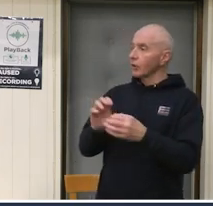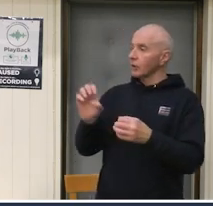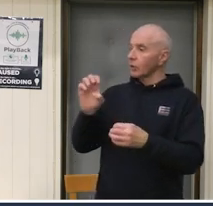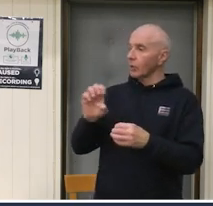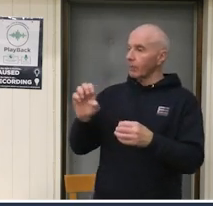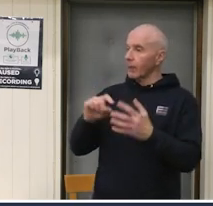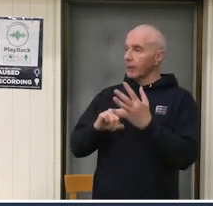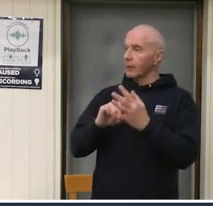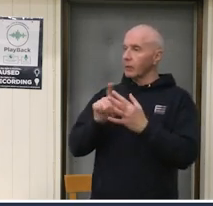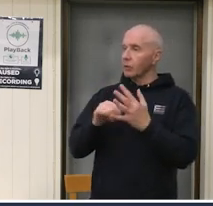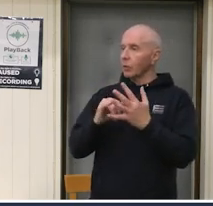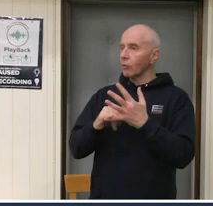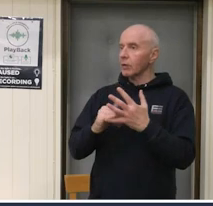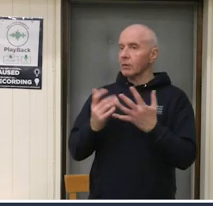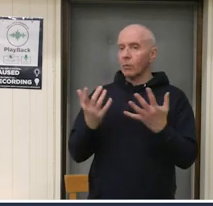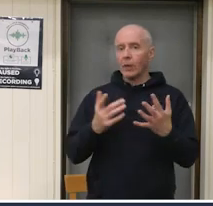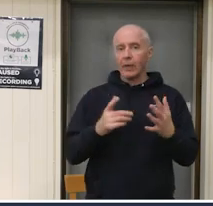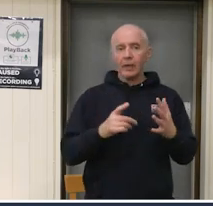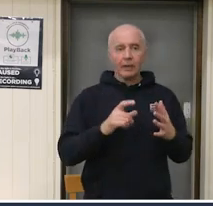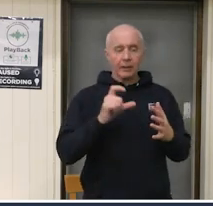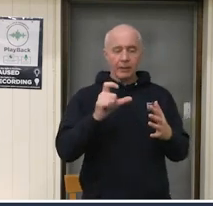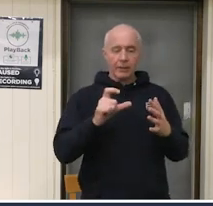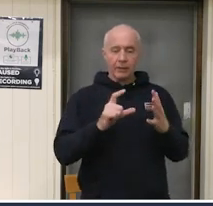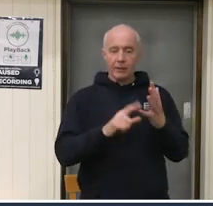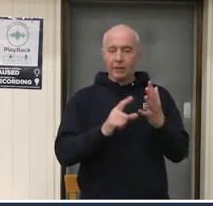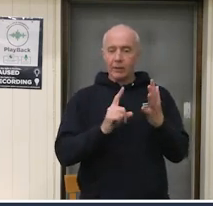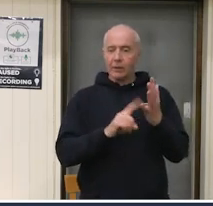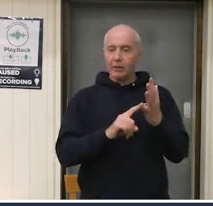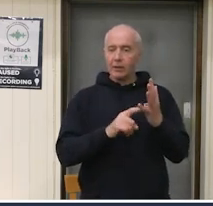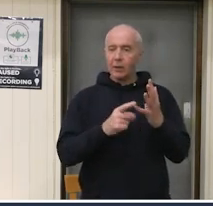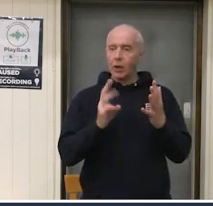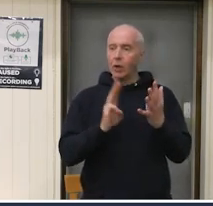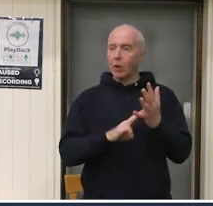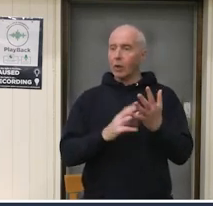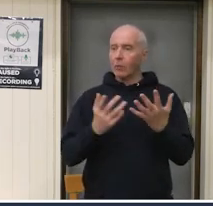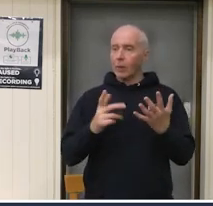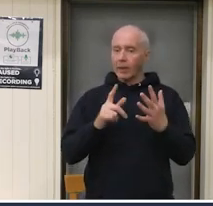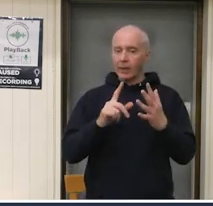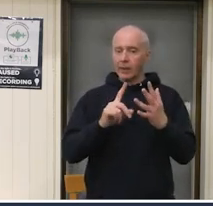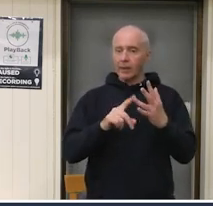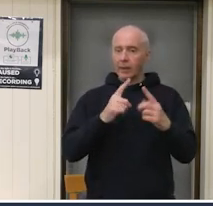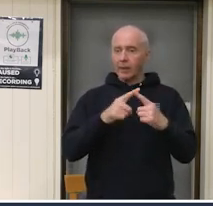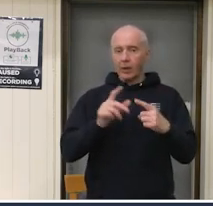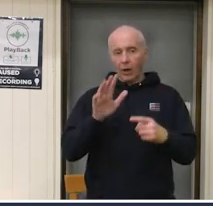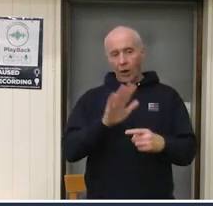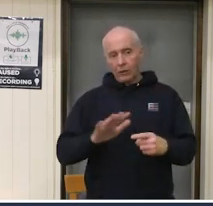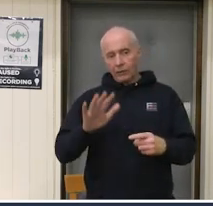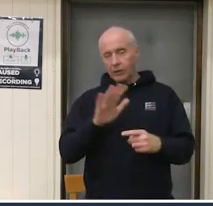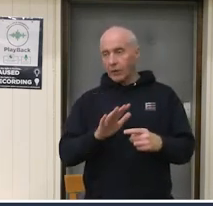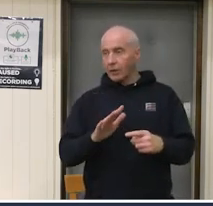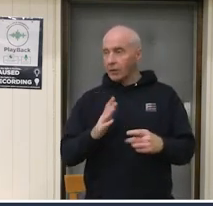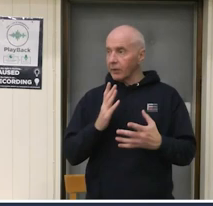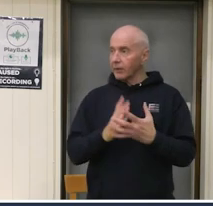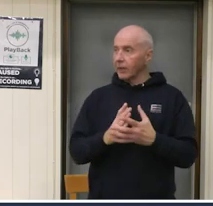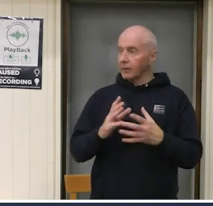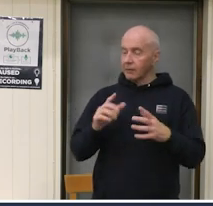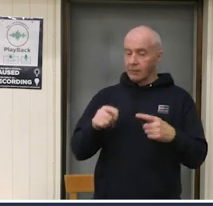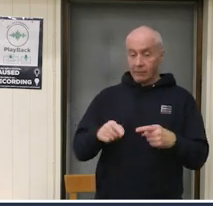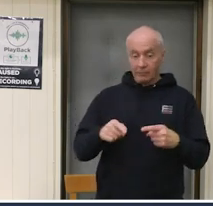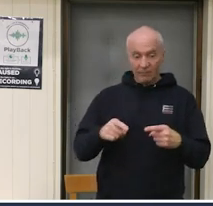sleepy little village in Oxfordshire called Culham. It's an unremarkable, very countrified village. And then you've got this